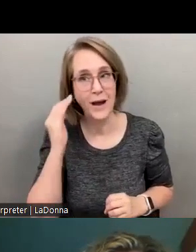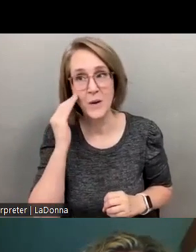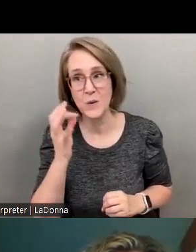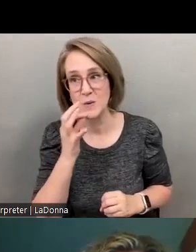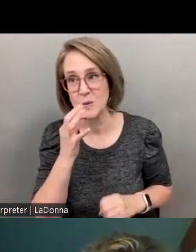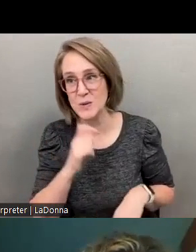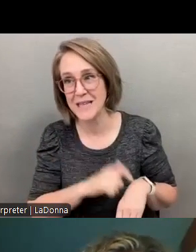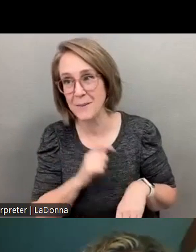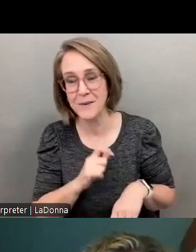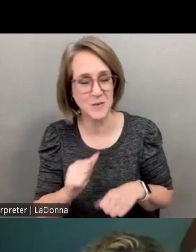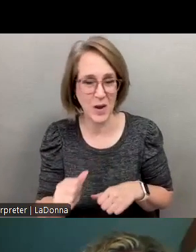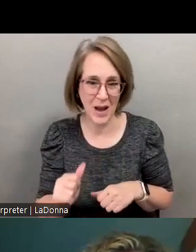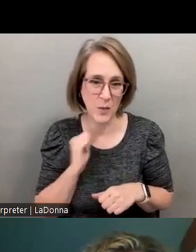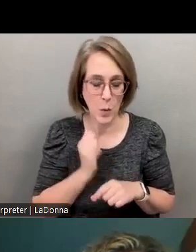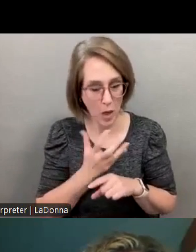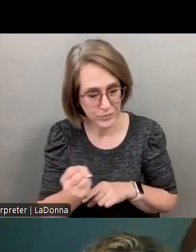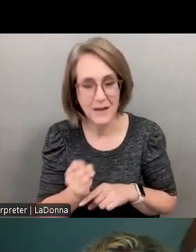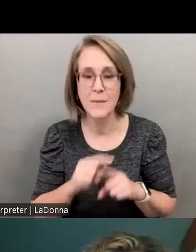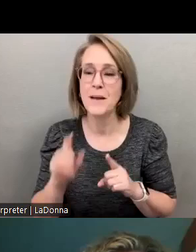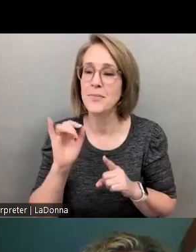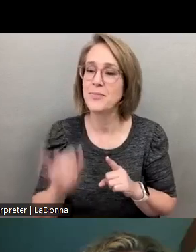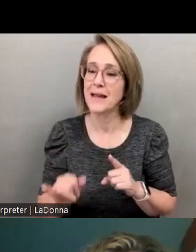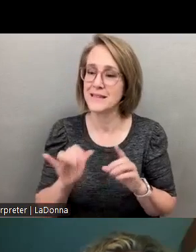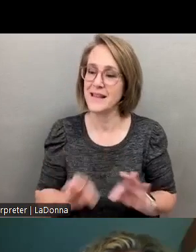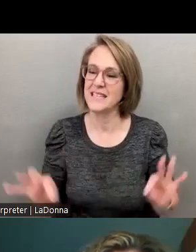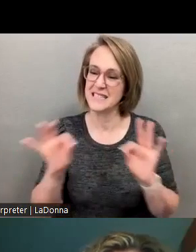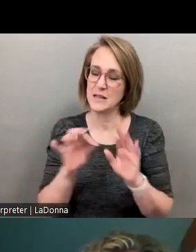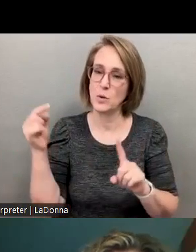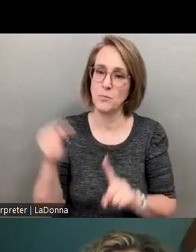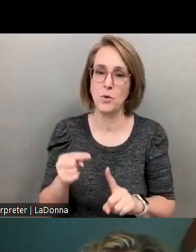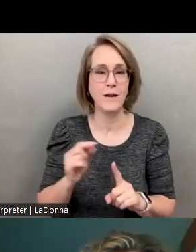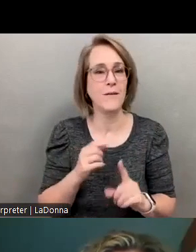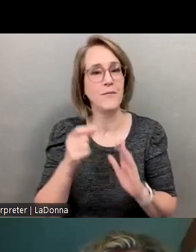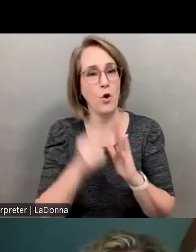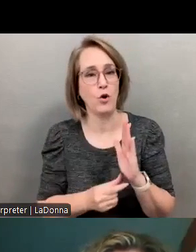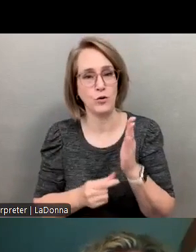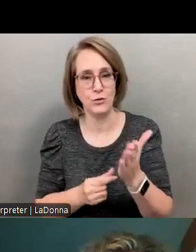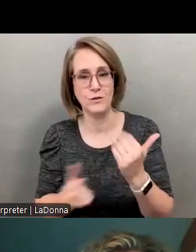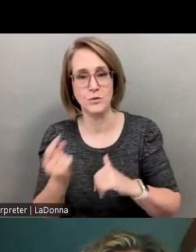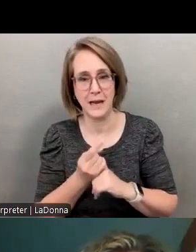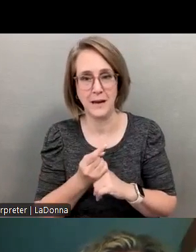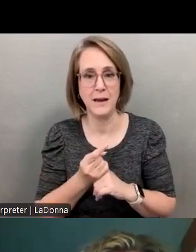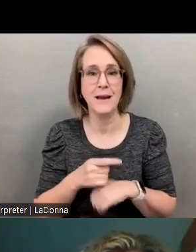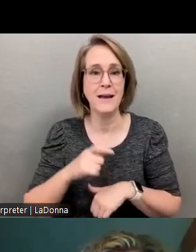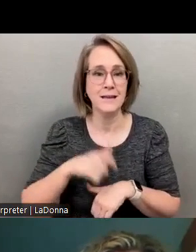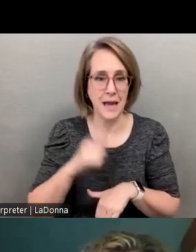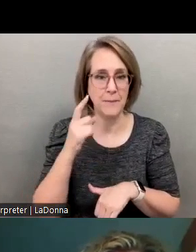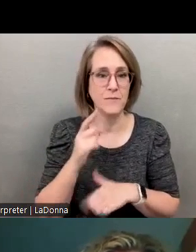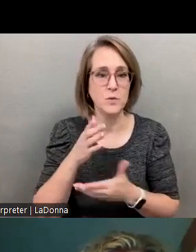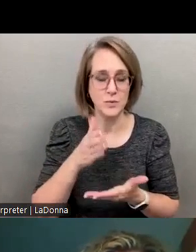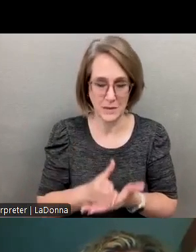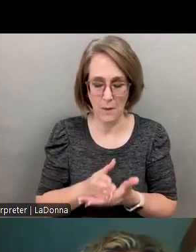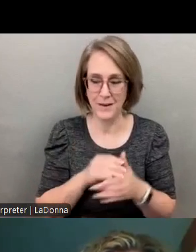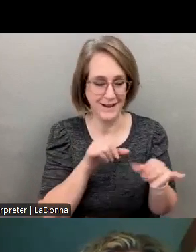here, so I won't take up too much more time, but that is the essential point of the article, is that it is time for us to stop